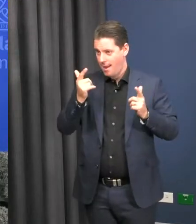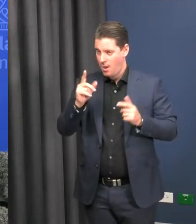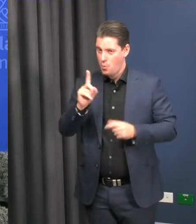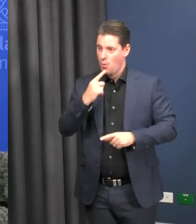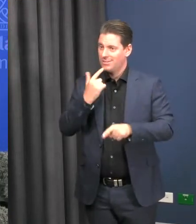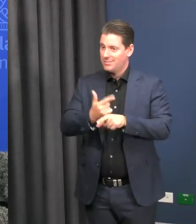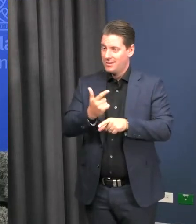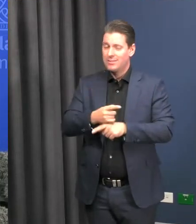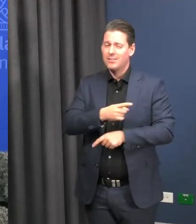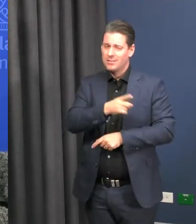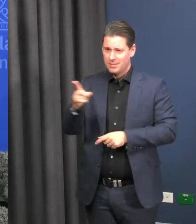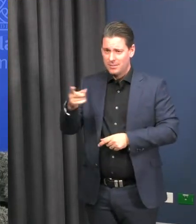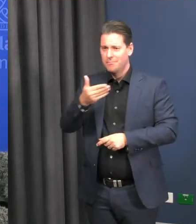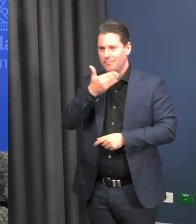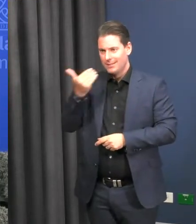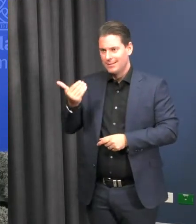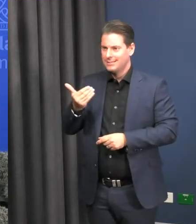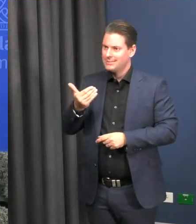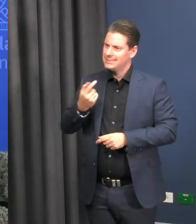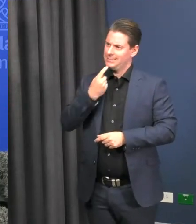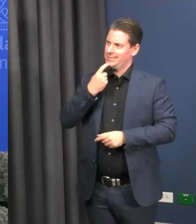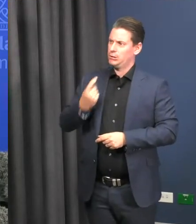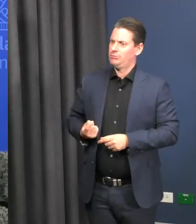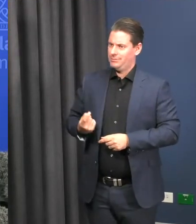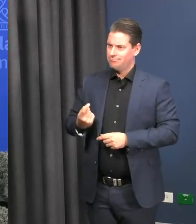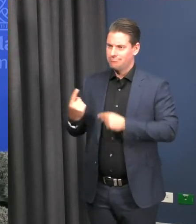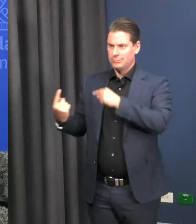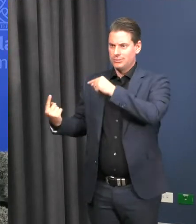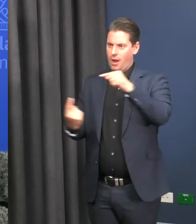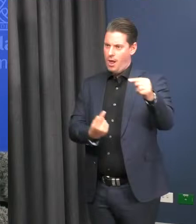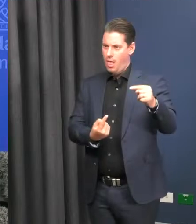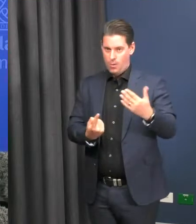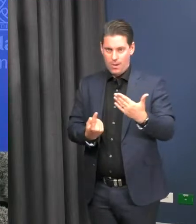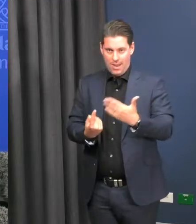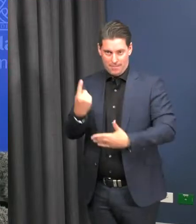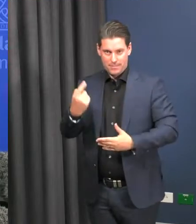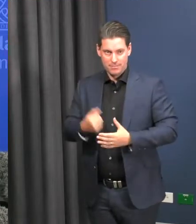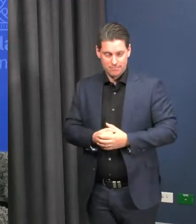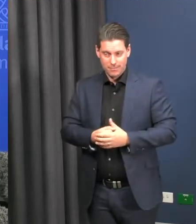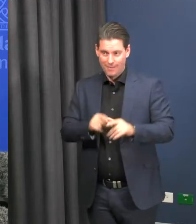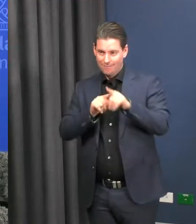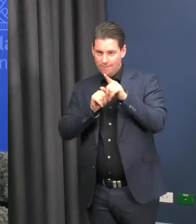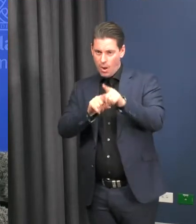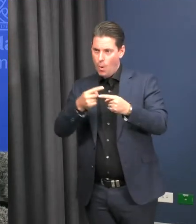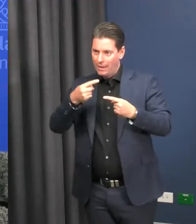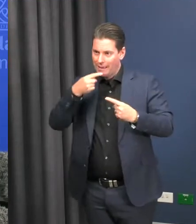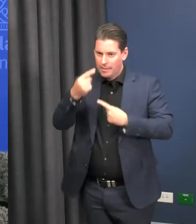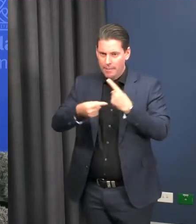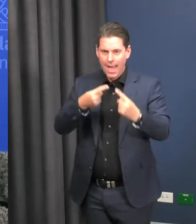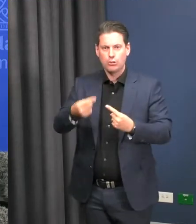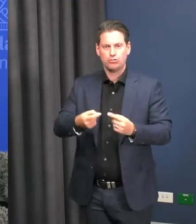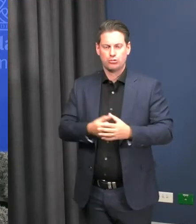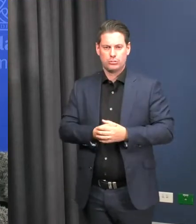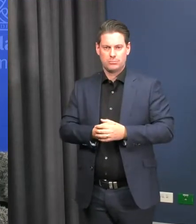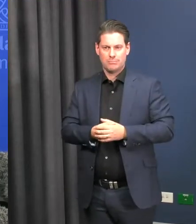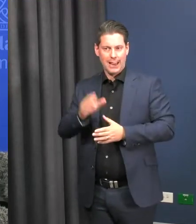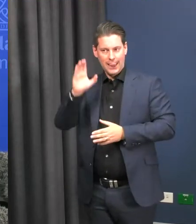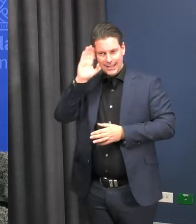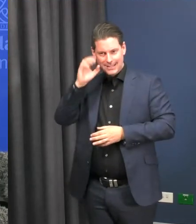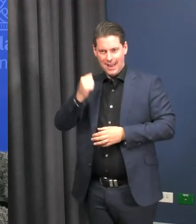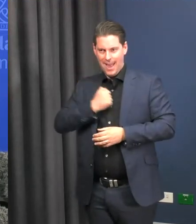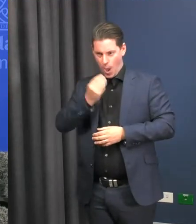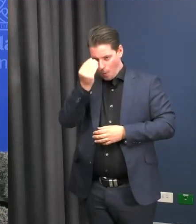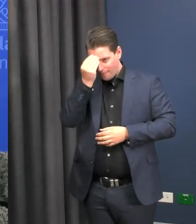to take this event seriously, to listen to the advice, to keep up to date. This is